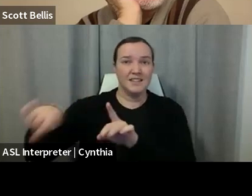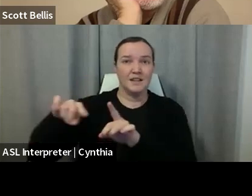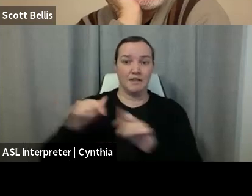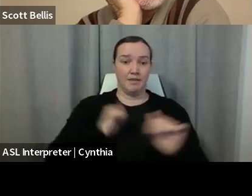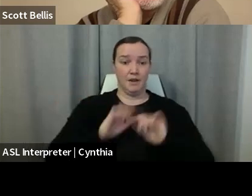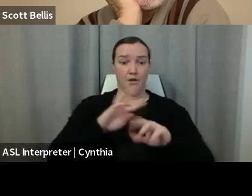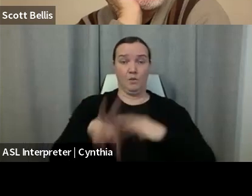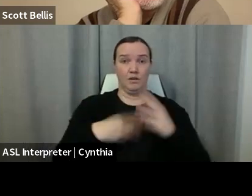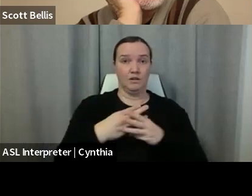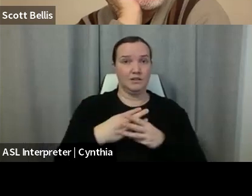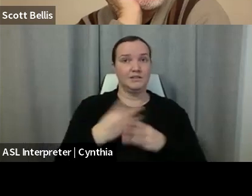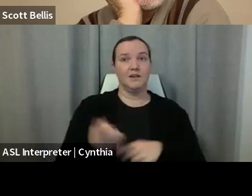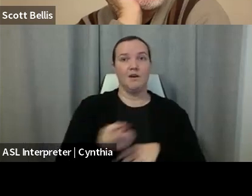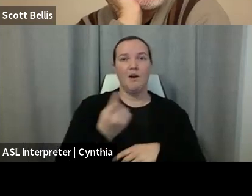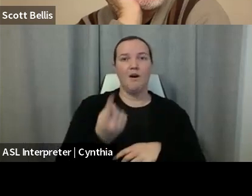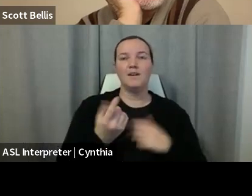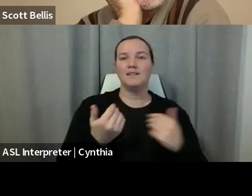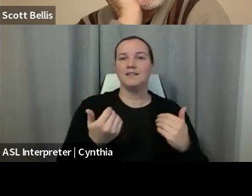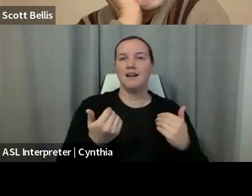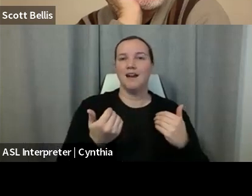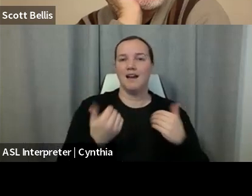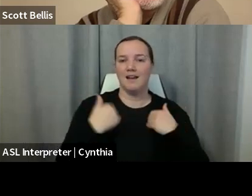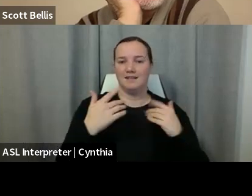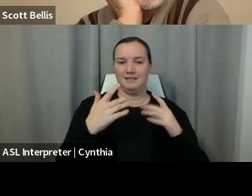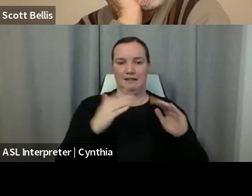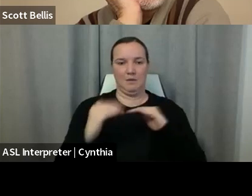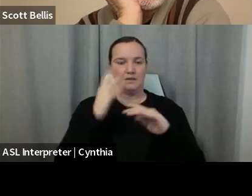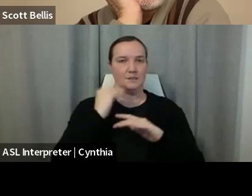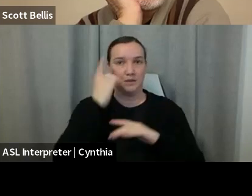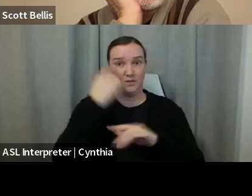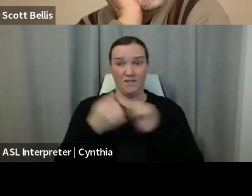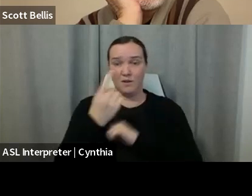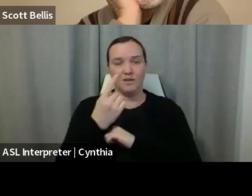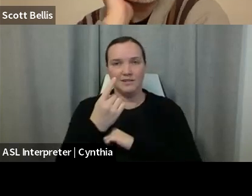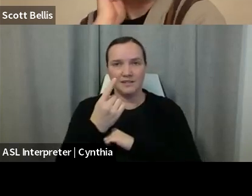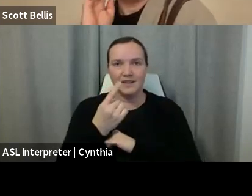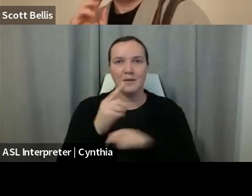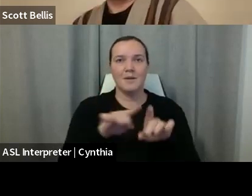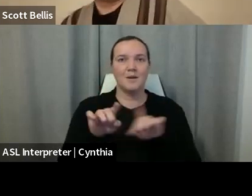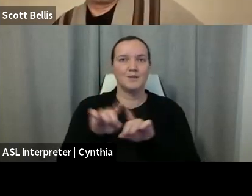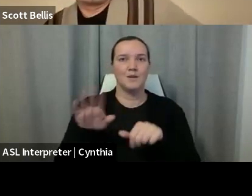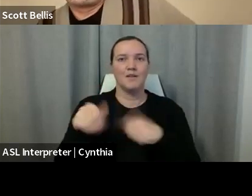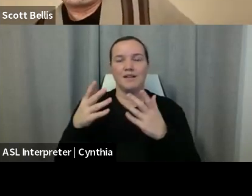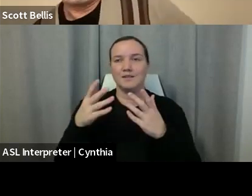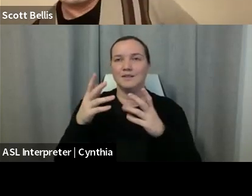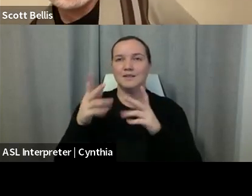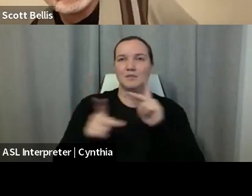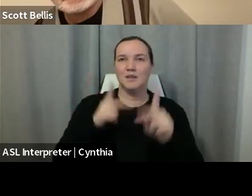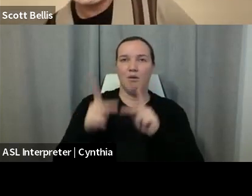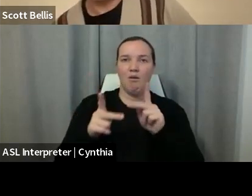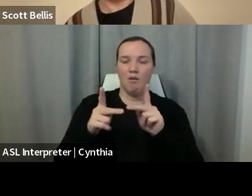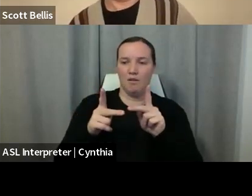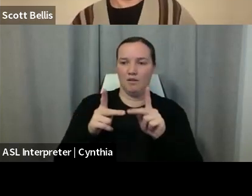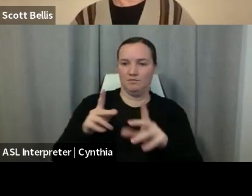has not always had the kinds of equity that allowed for folks to be present in all the ways that they can